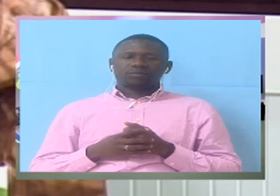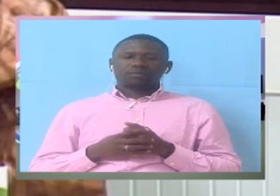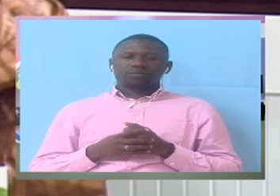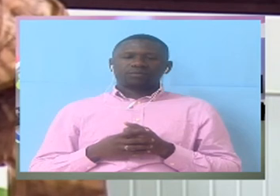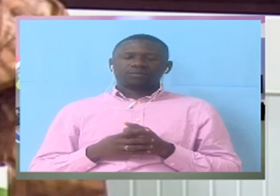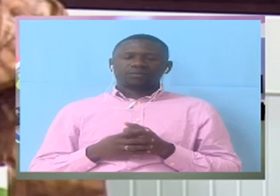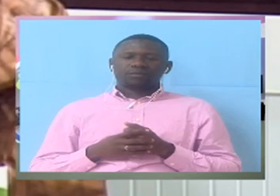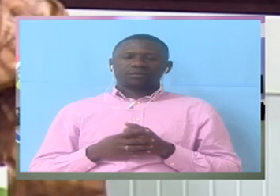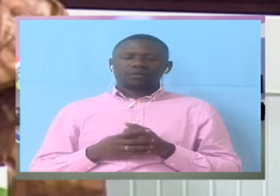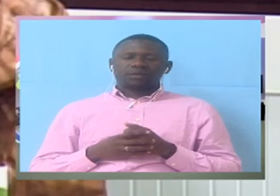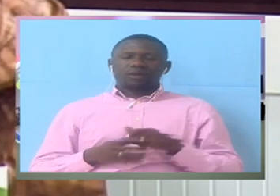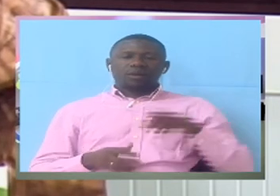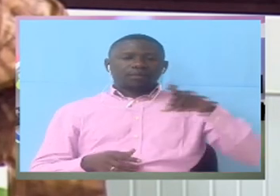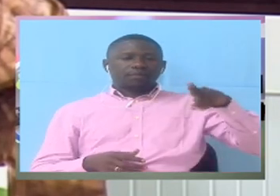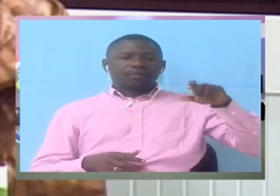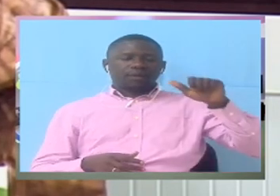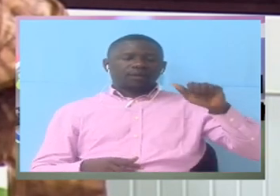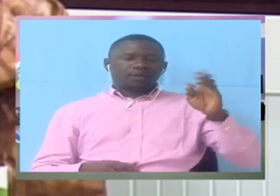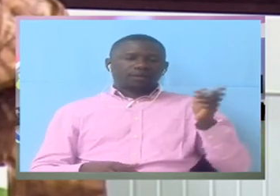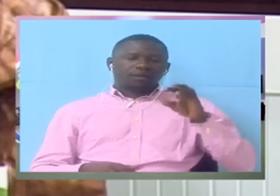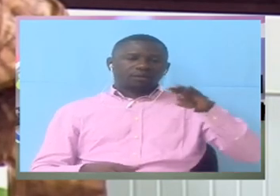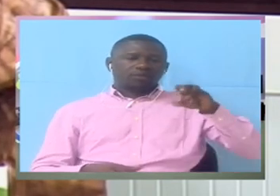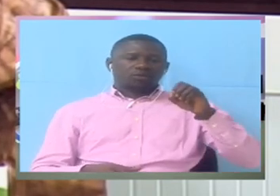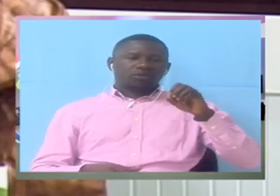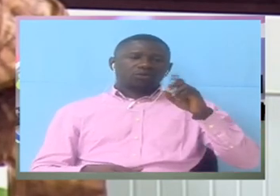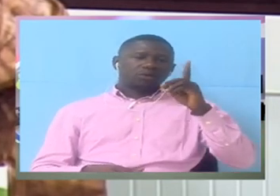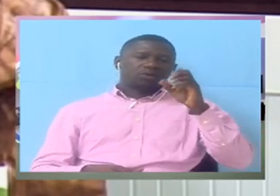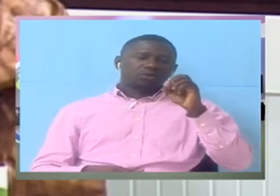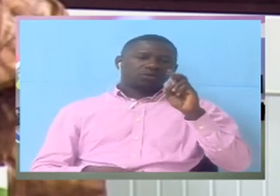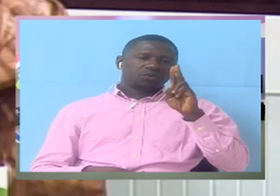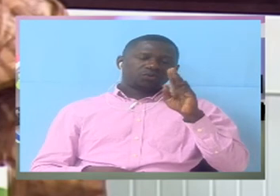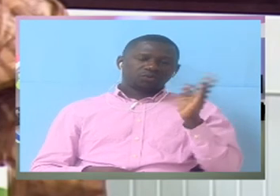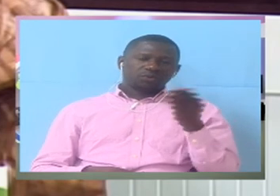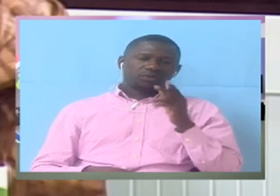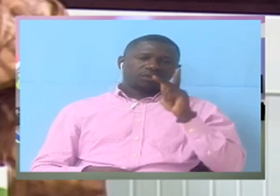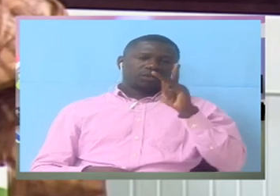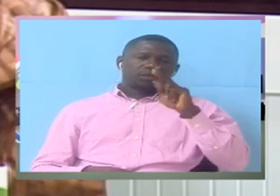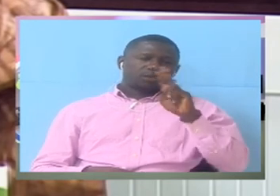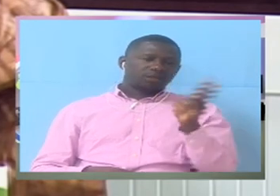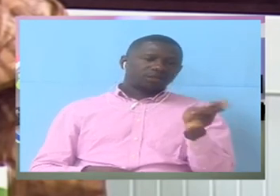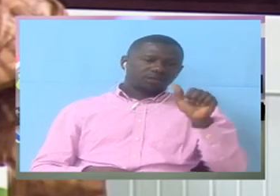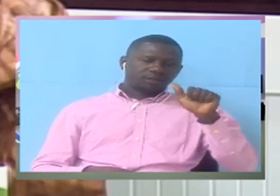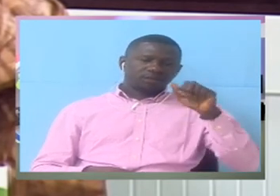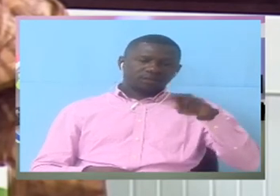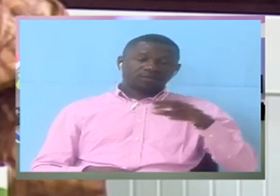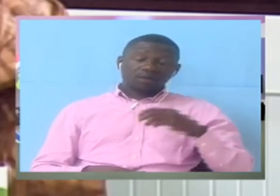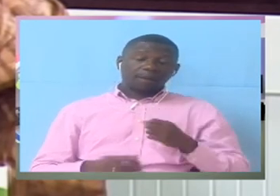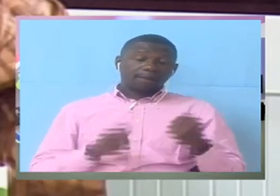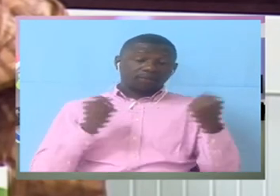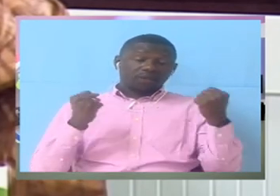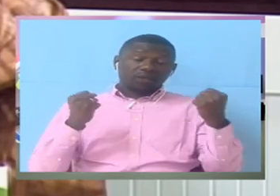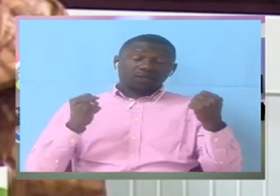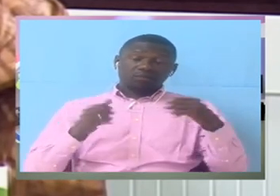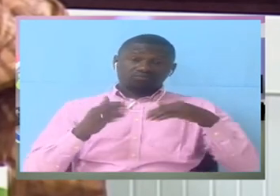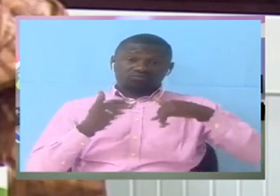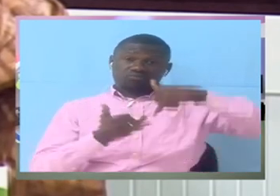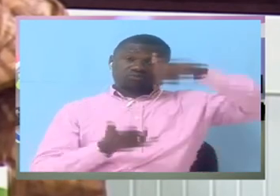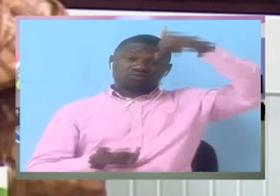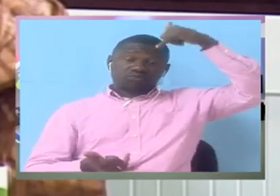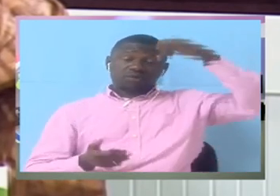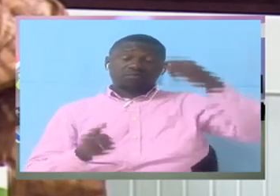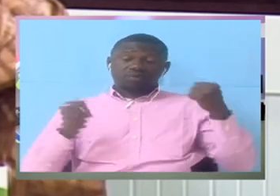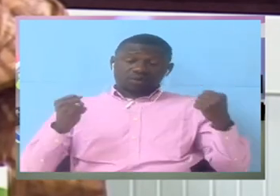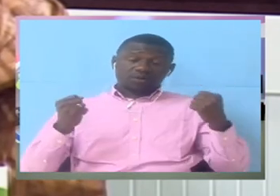Pamodu Kan. A very hefty guy, tall guy. He used to beat people until he would tear their shirts.